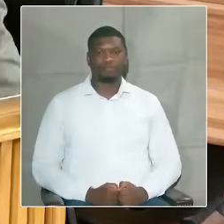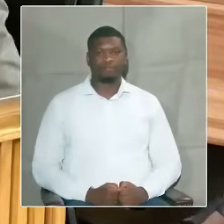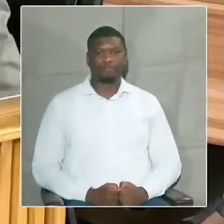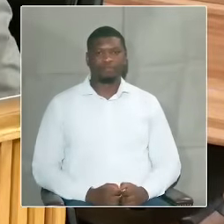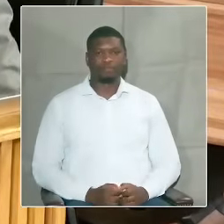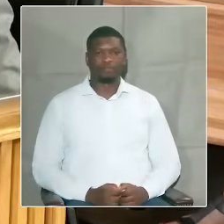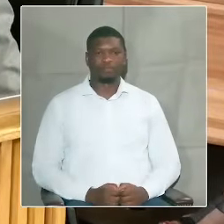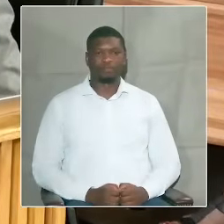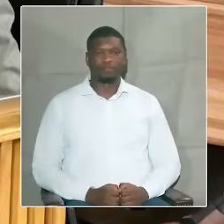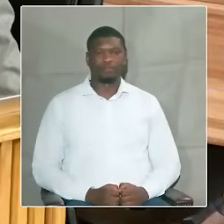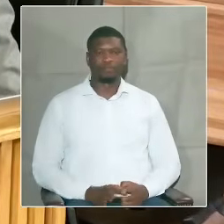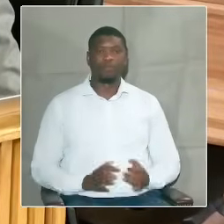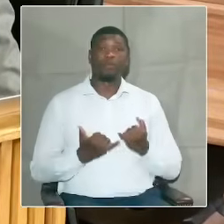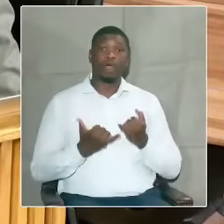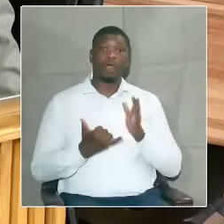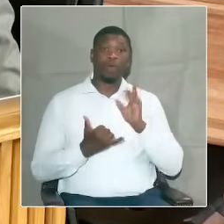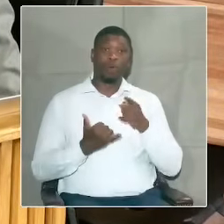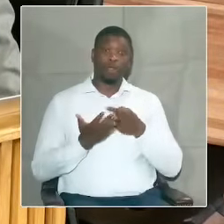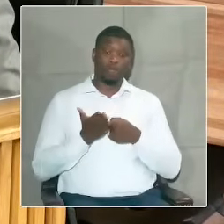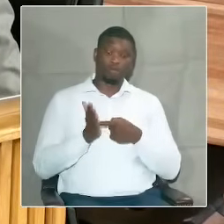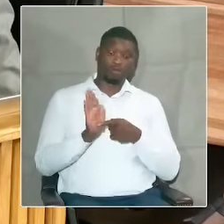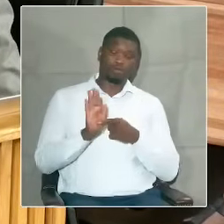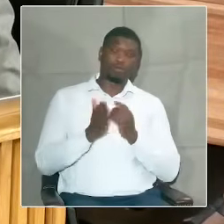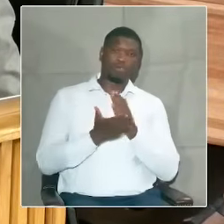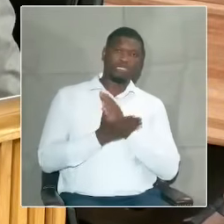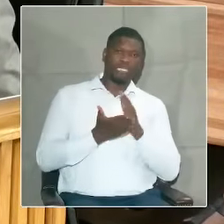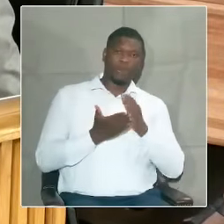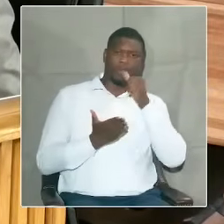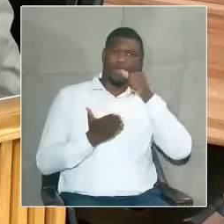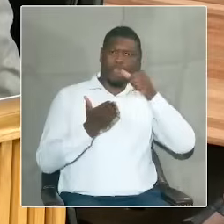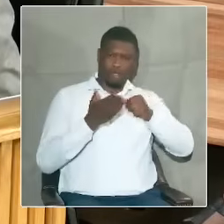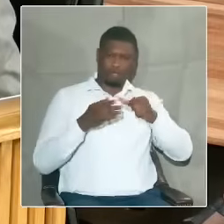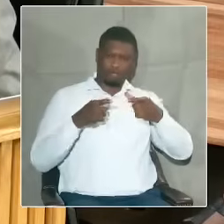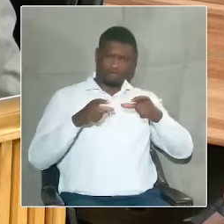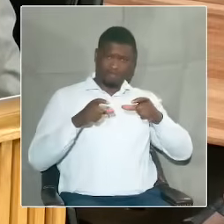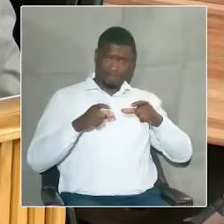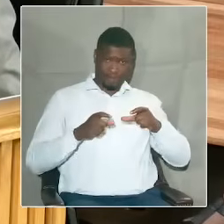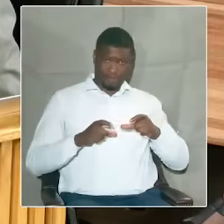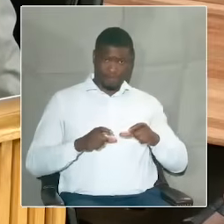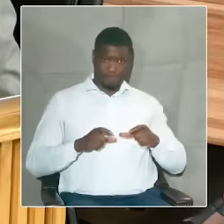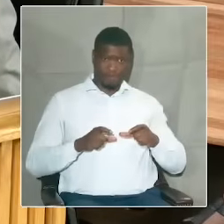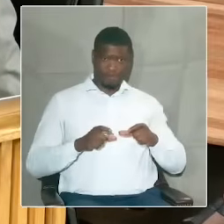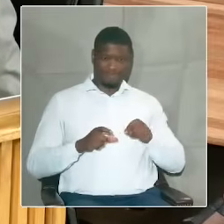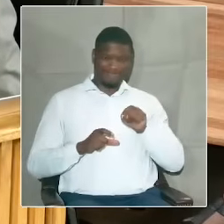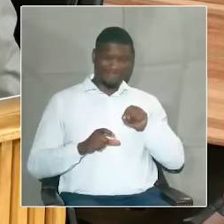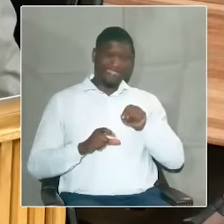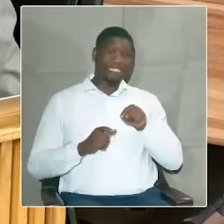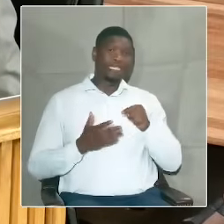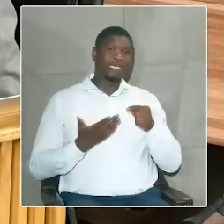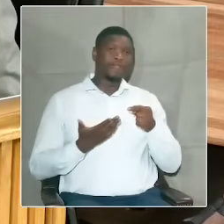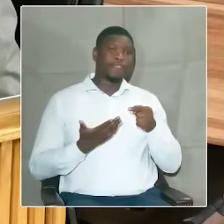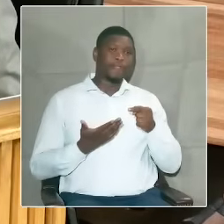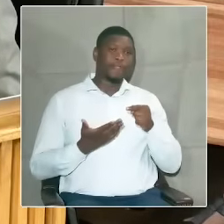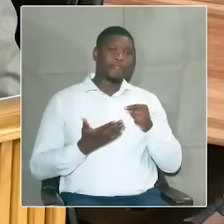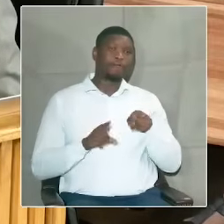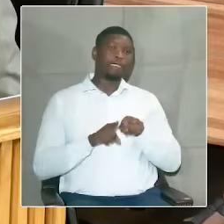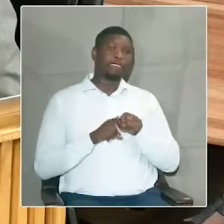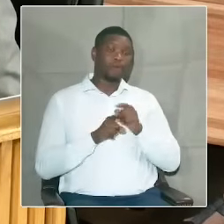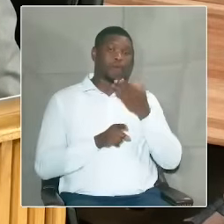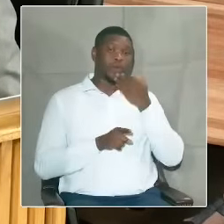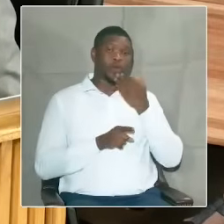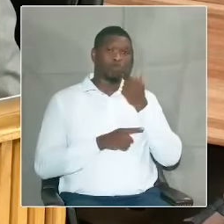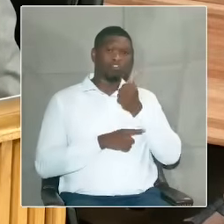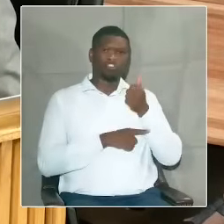I'm going to refer you to some portions of this letter in which General